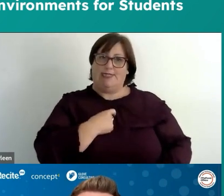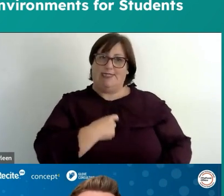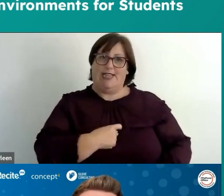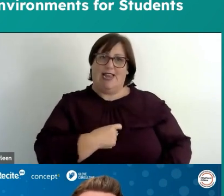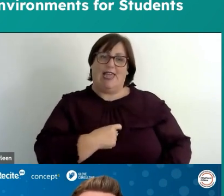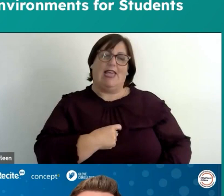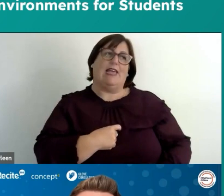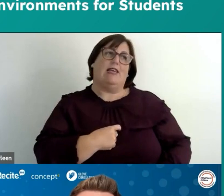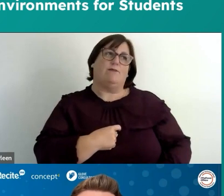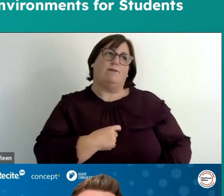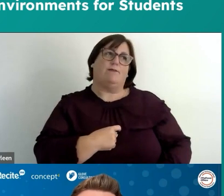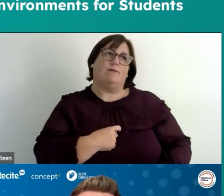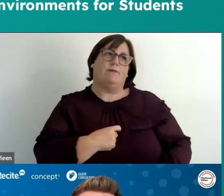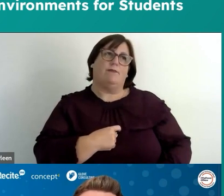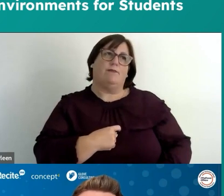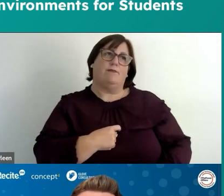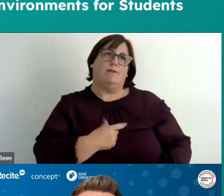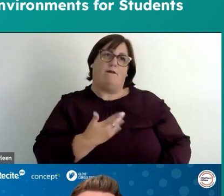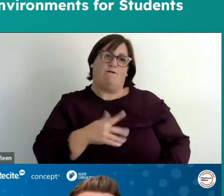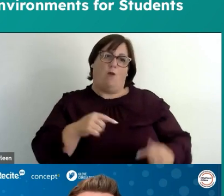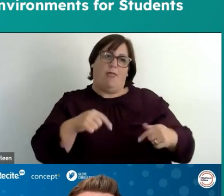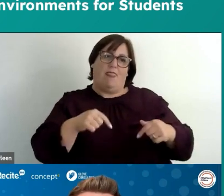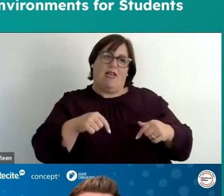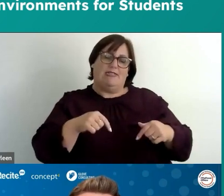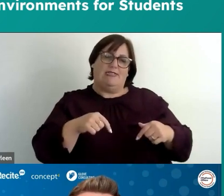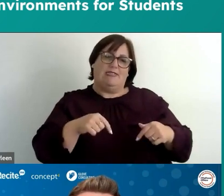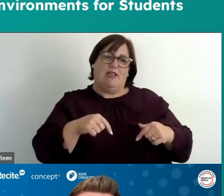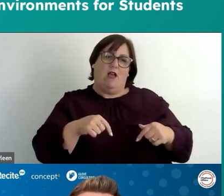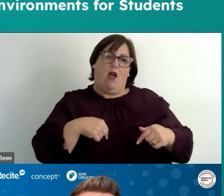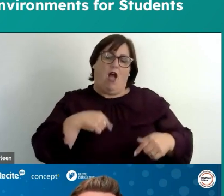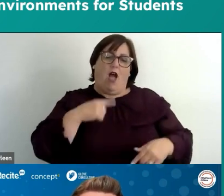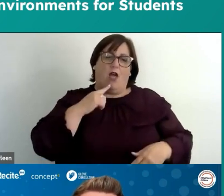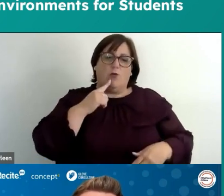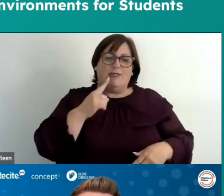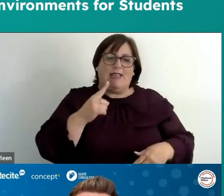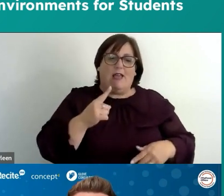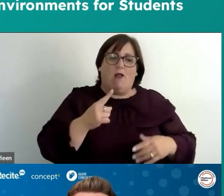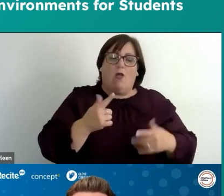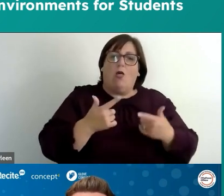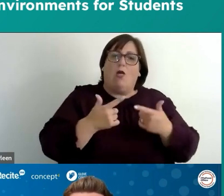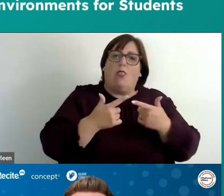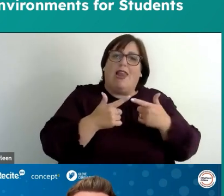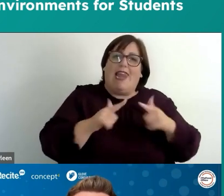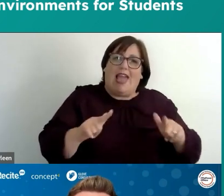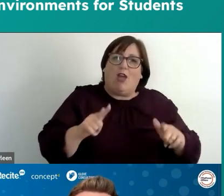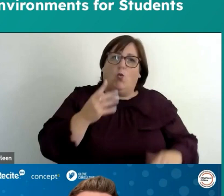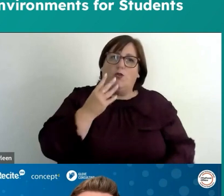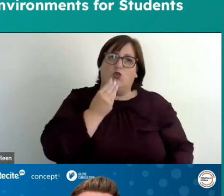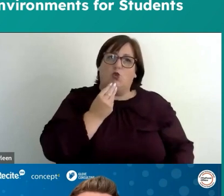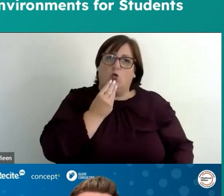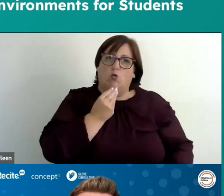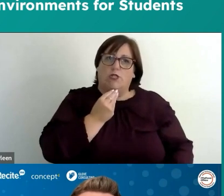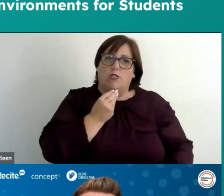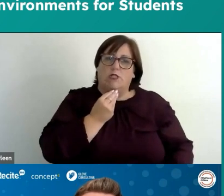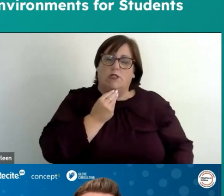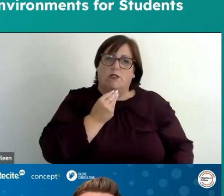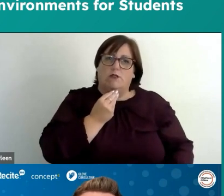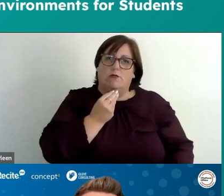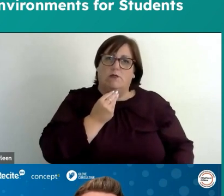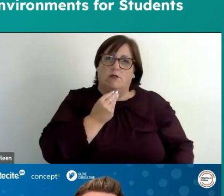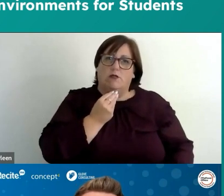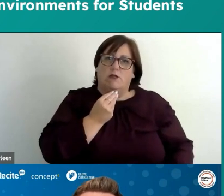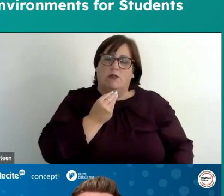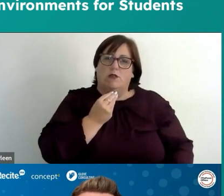fact or a takeaway would be around about the language that's used. So coming from the way I read content, I think something